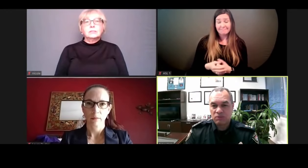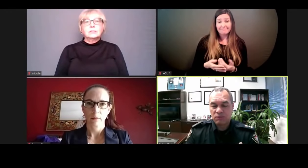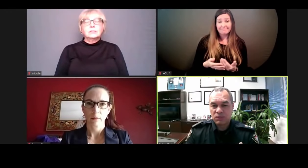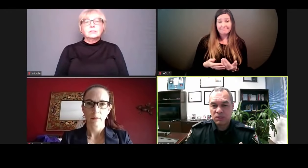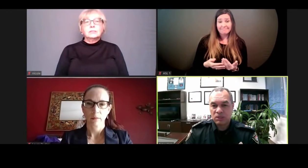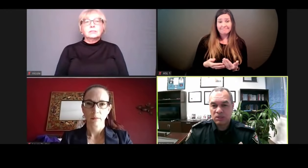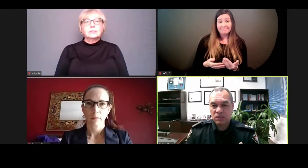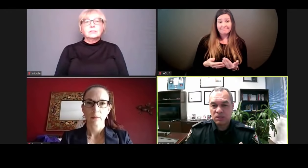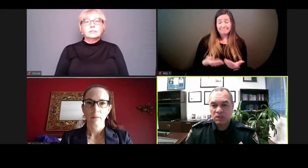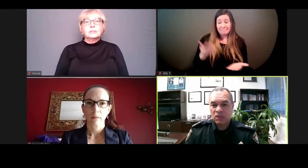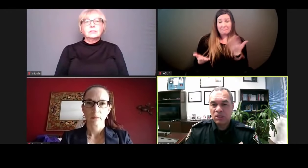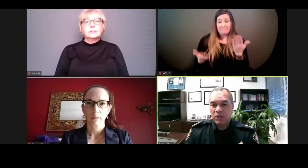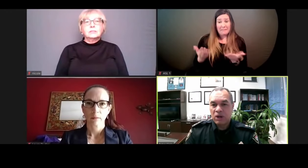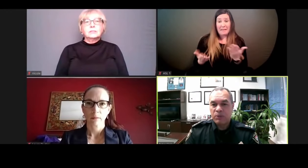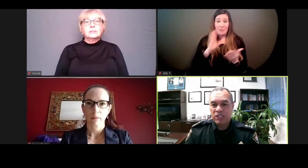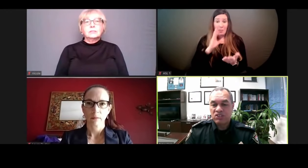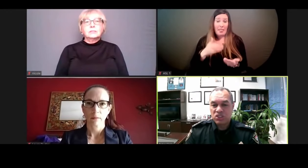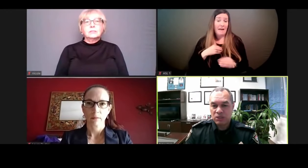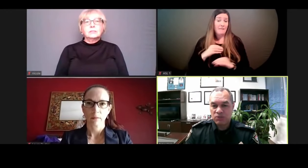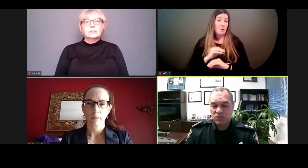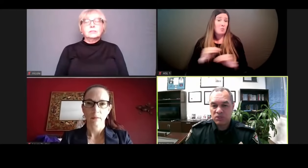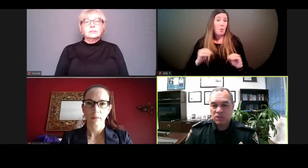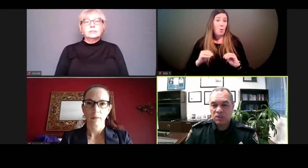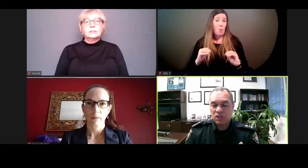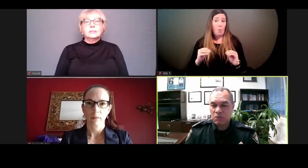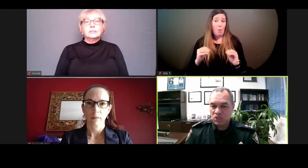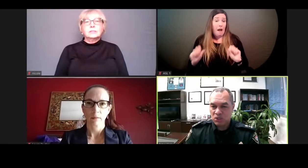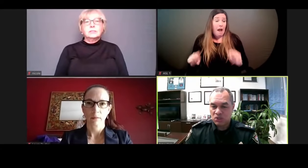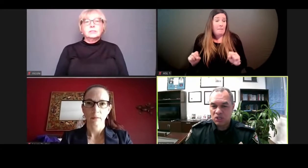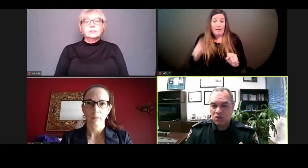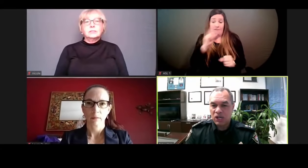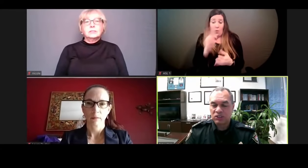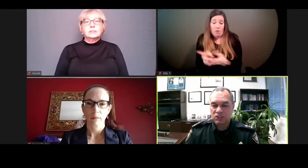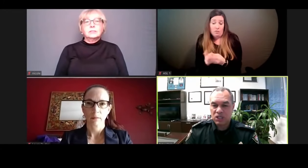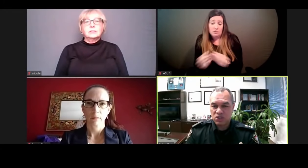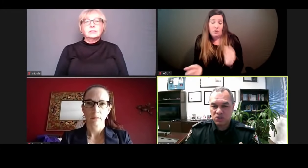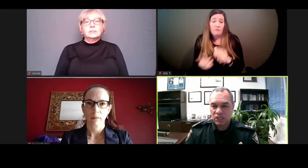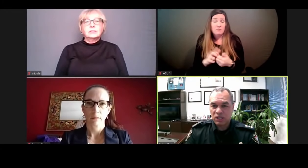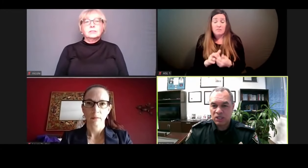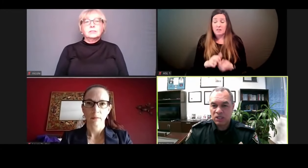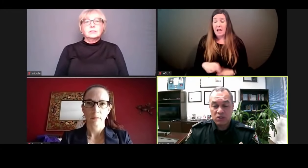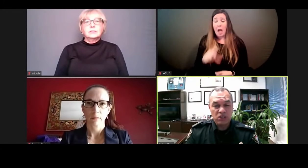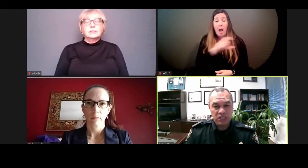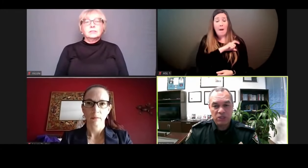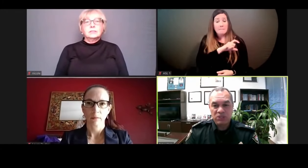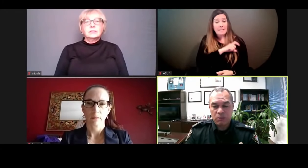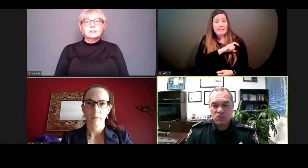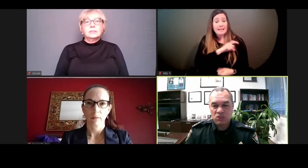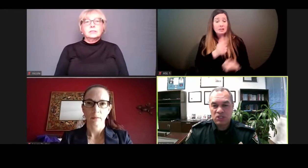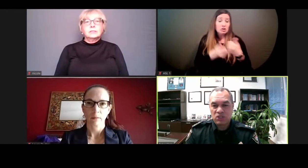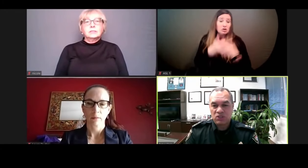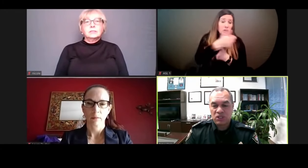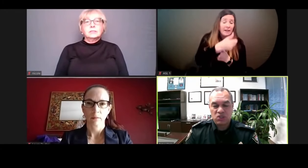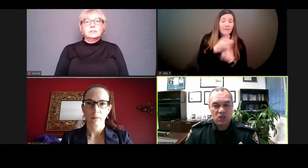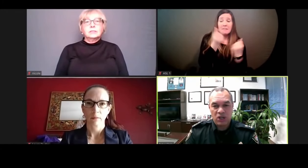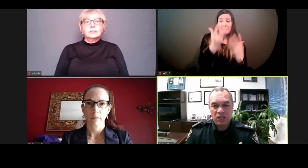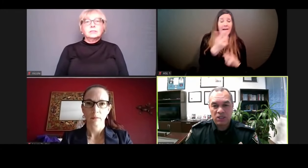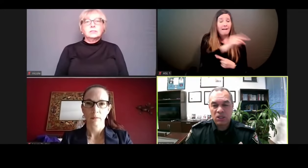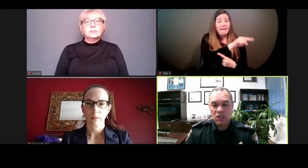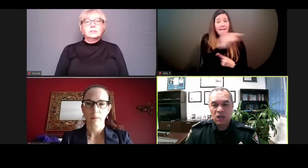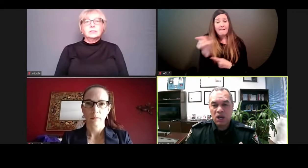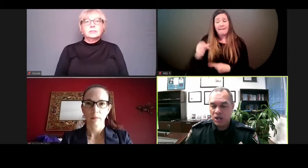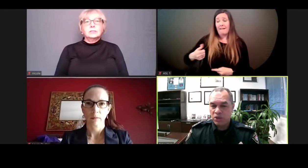demonstration. There are police chiefs, commissioners across this country that are dealing with demonstrations that are